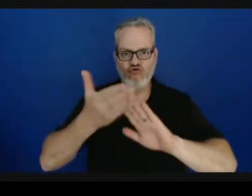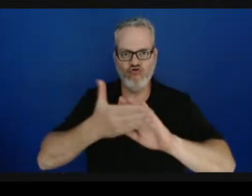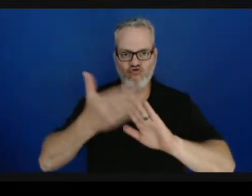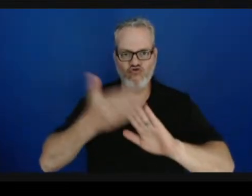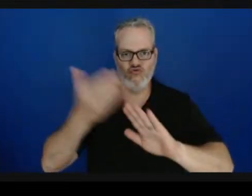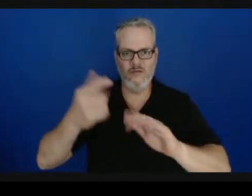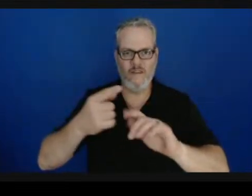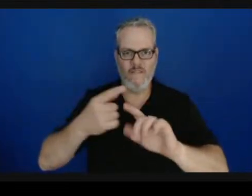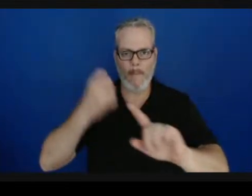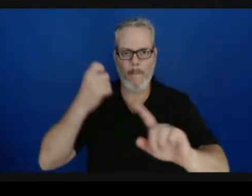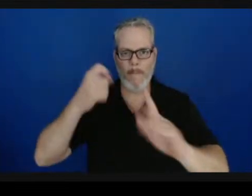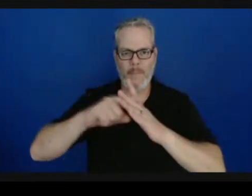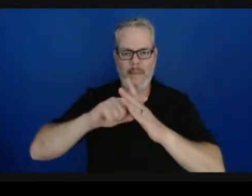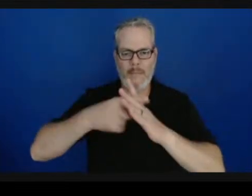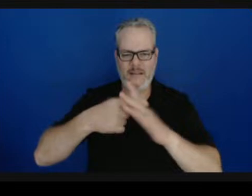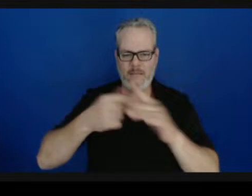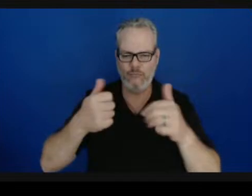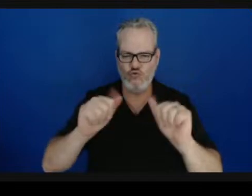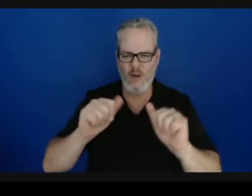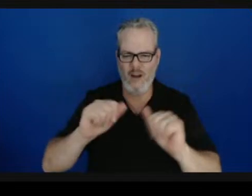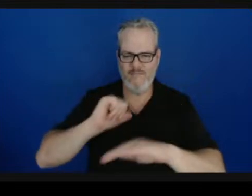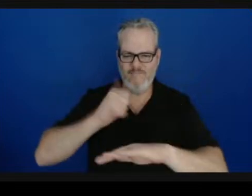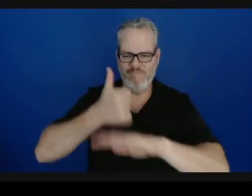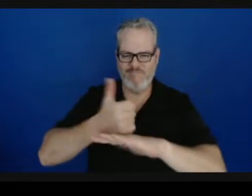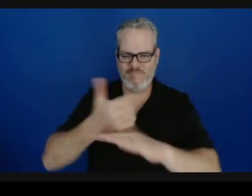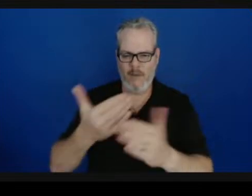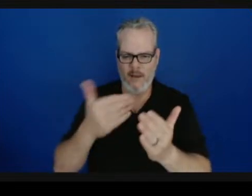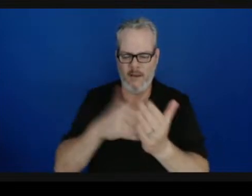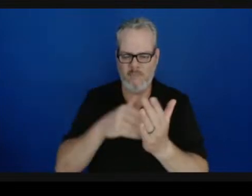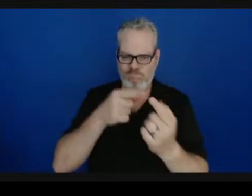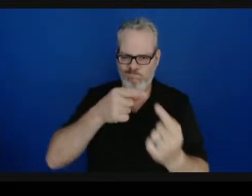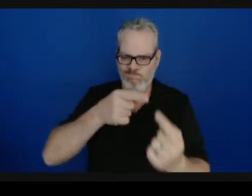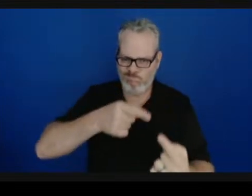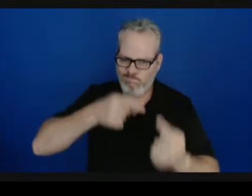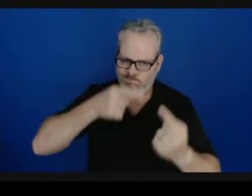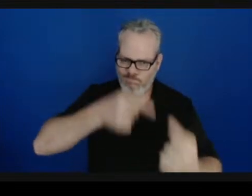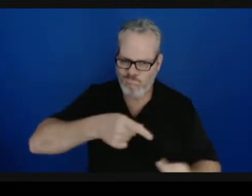Let me get it ready again here.